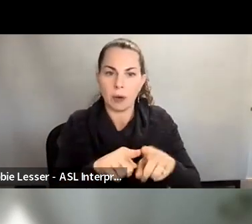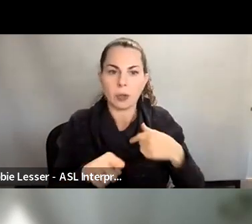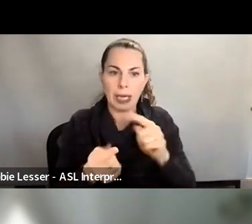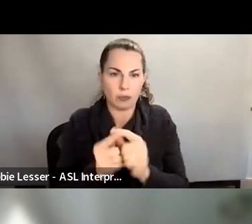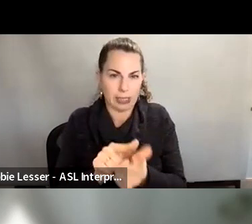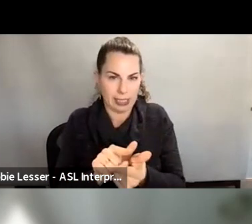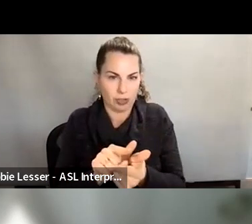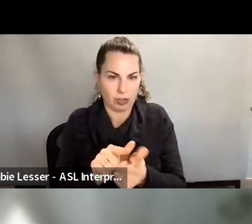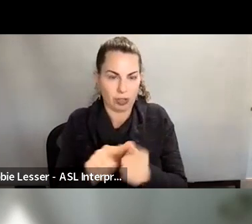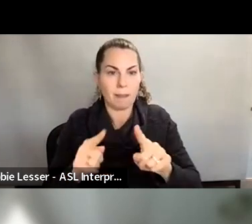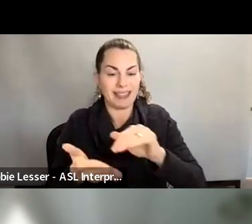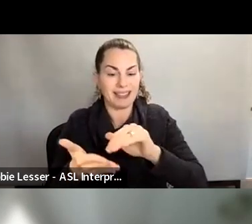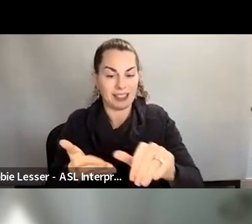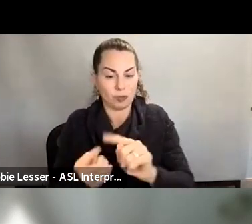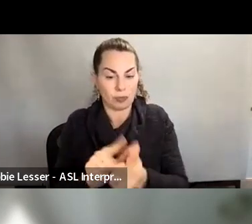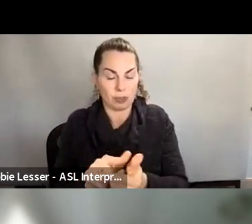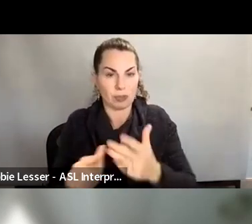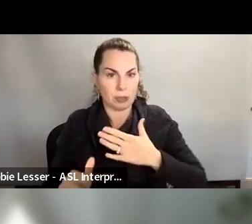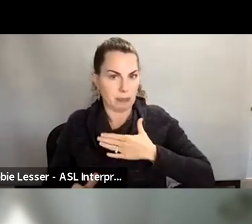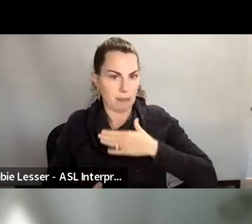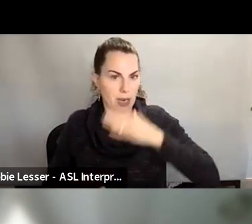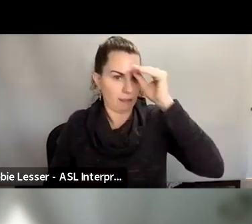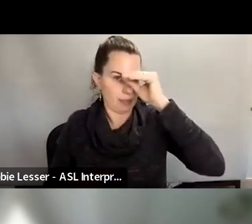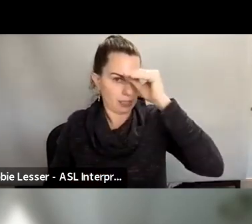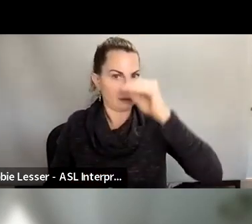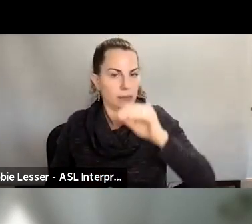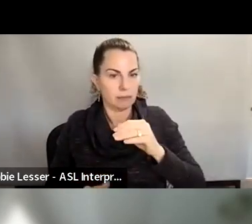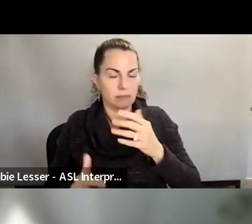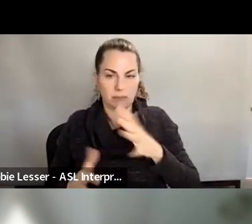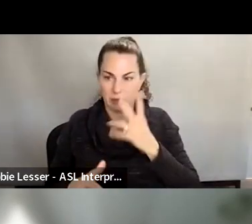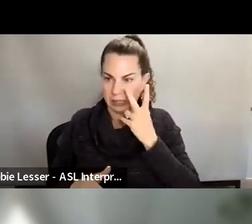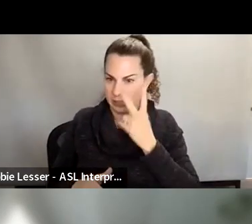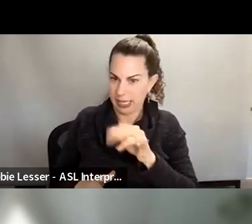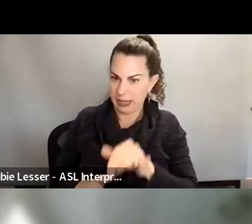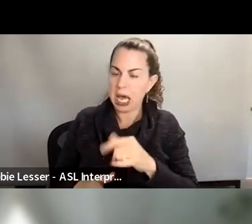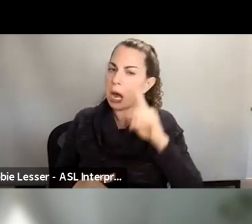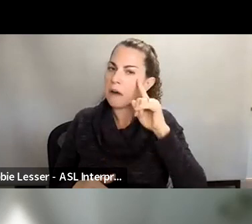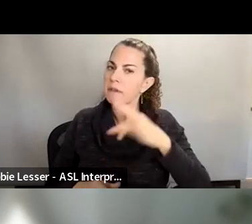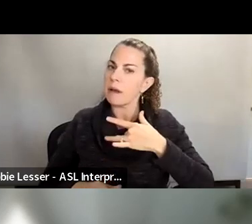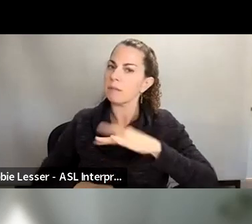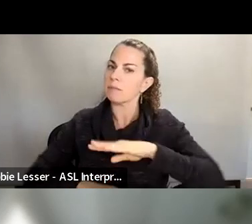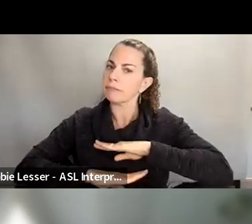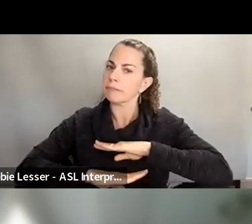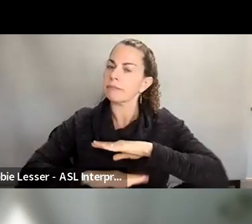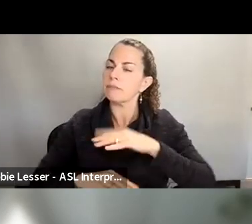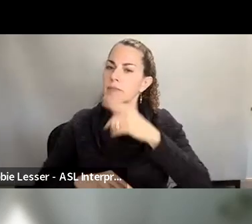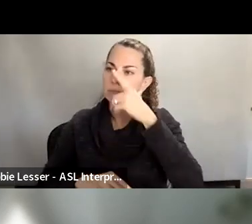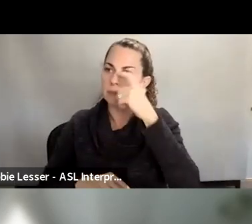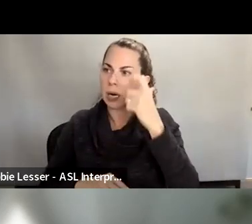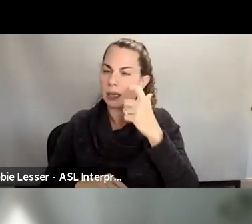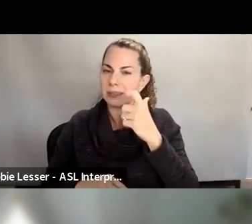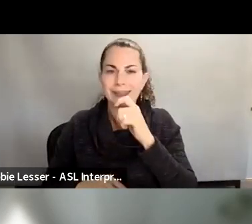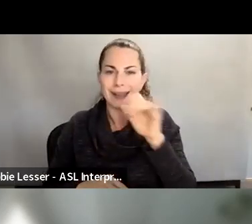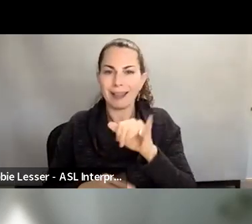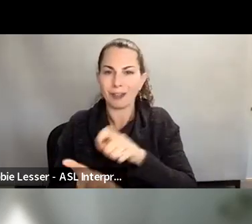But, the discharge translation, in my opinion, having seen what it does, was sufficient, because it's not like you're going to write a